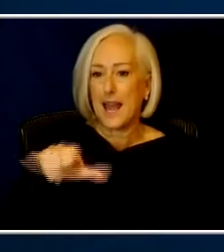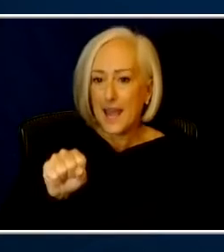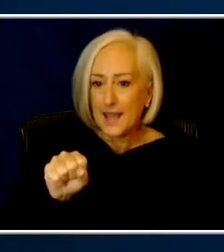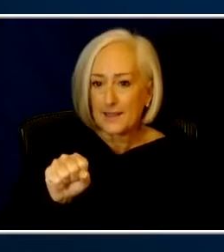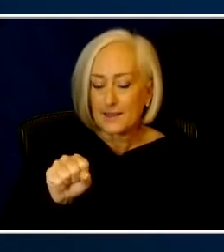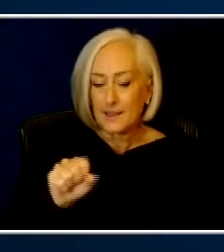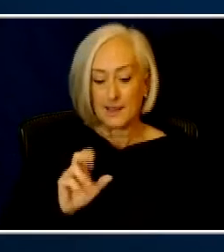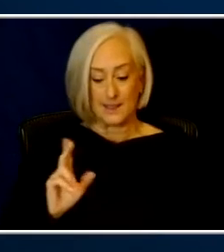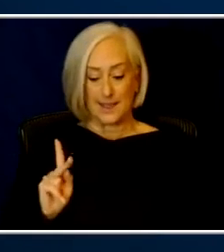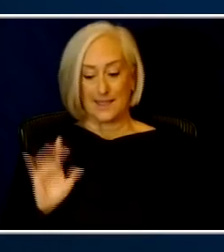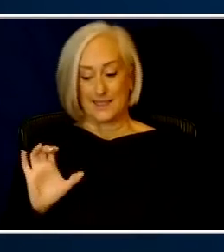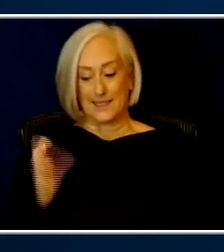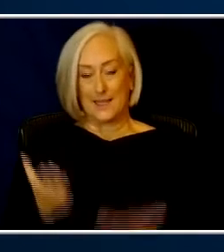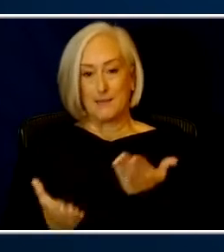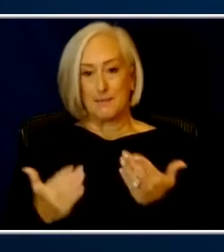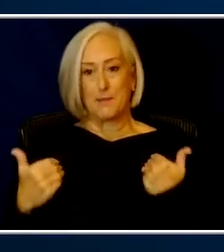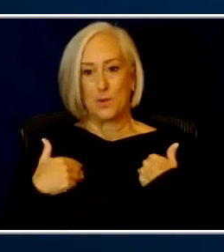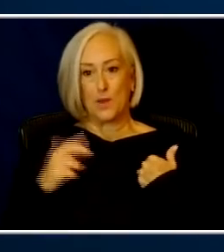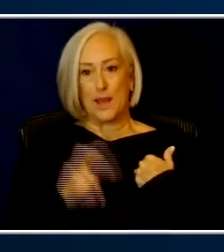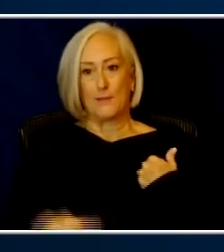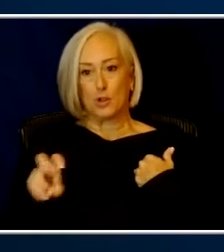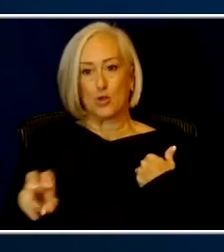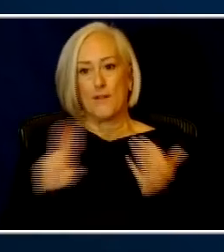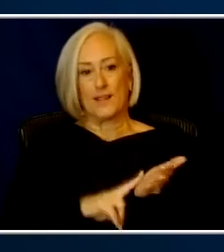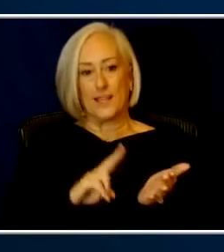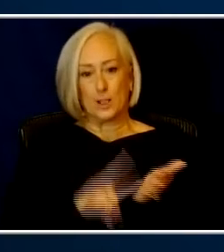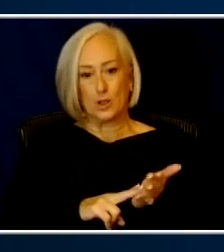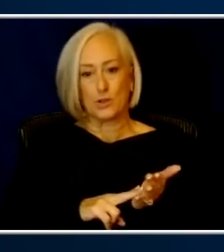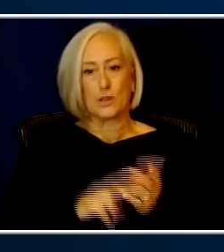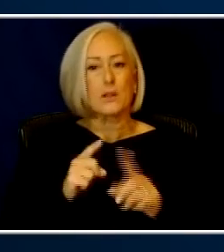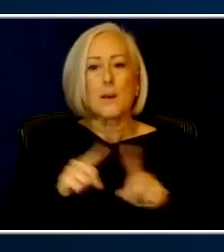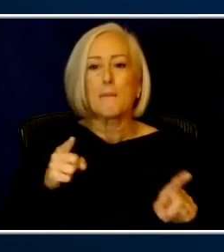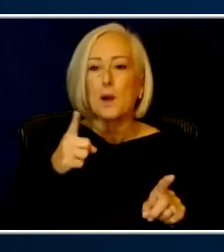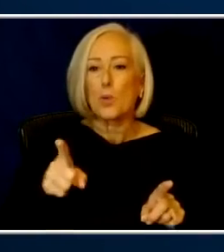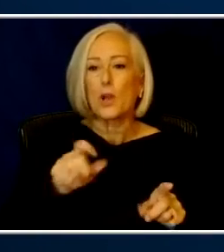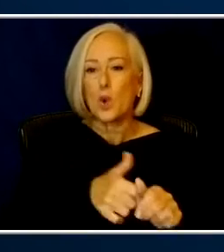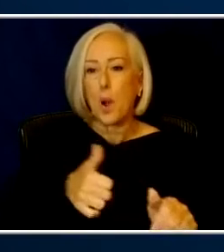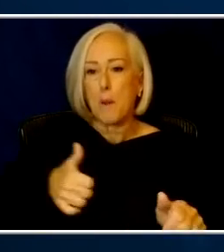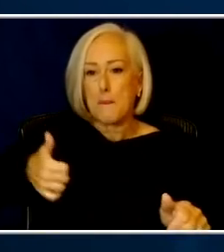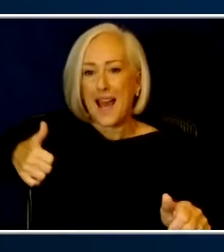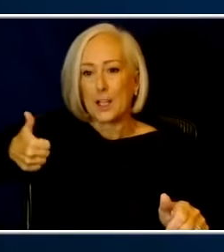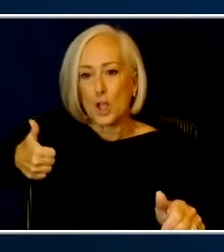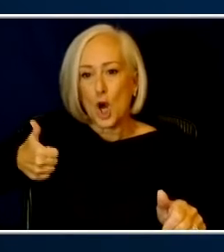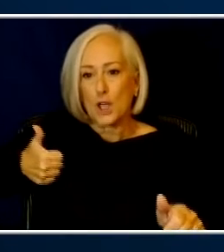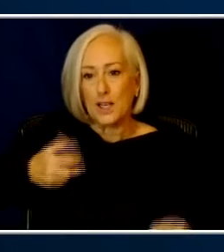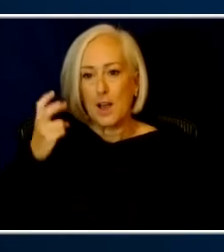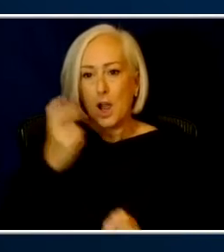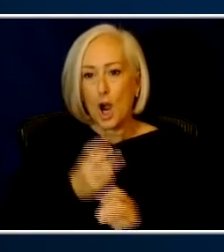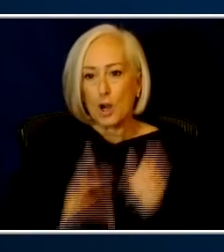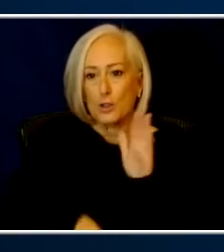from around, but when you guys get backlogged, it's probably pretty tough to find contract labor.